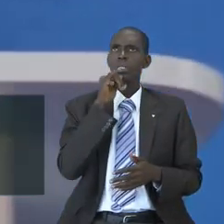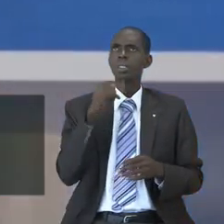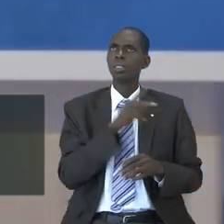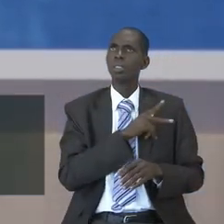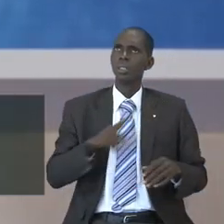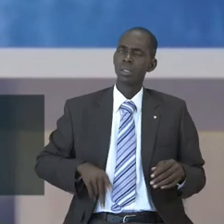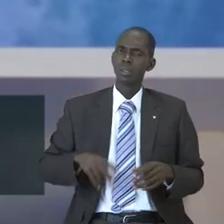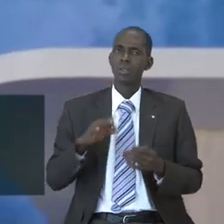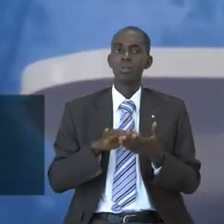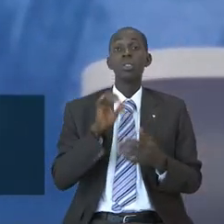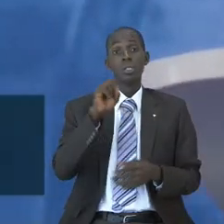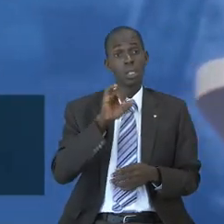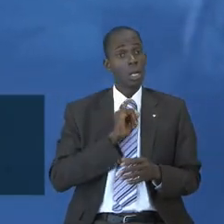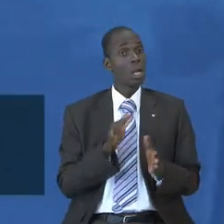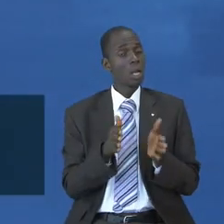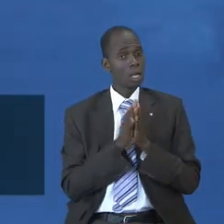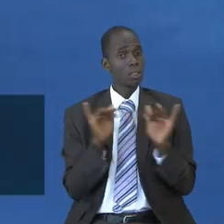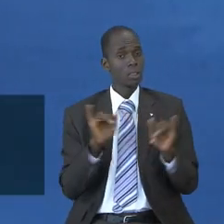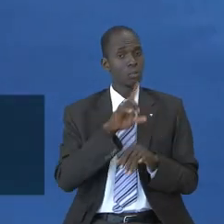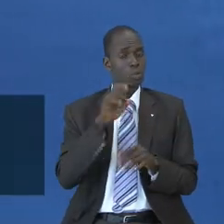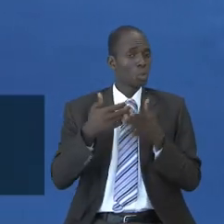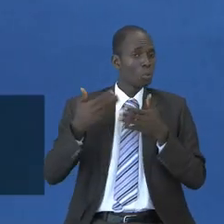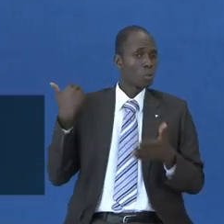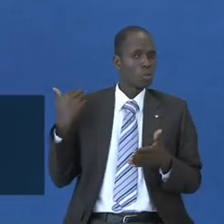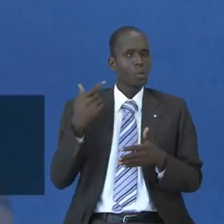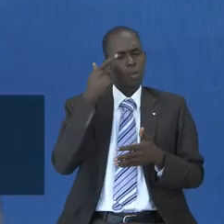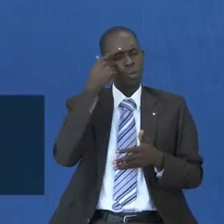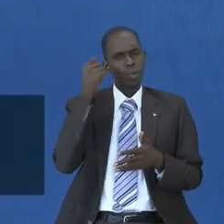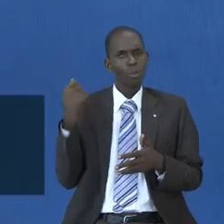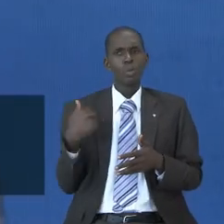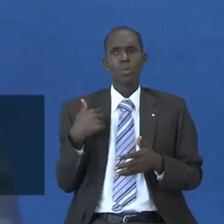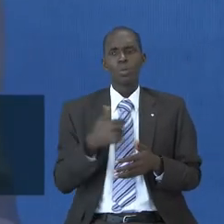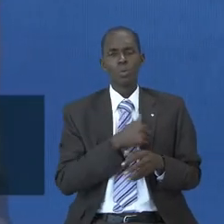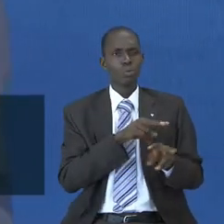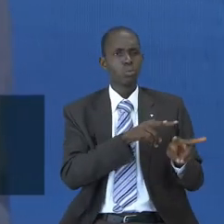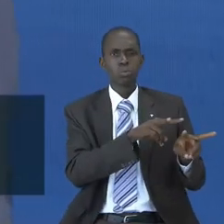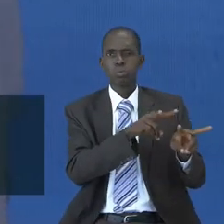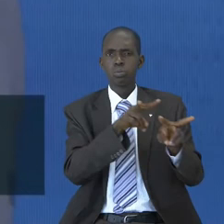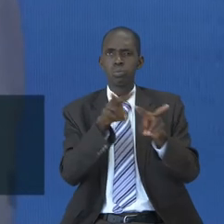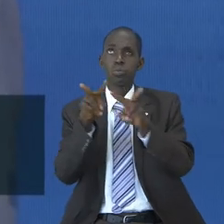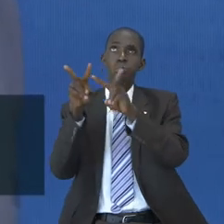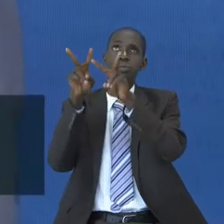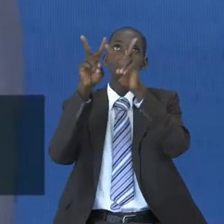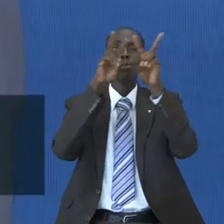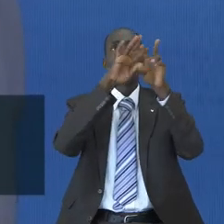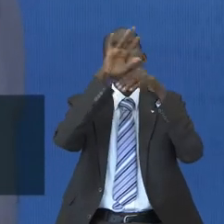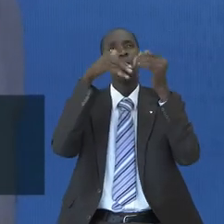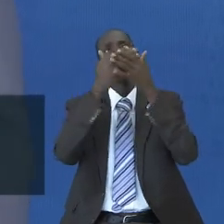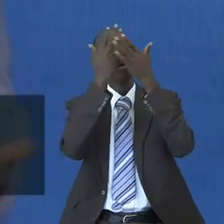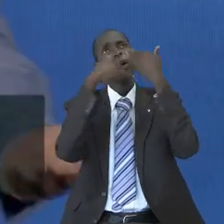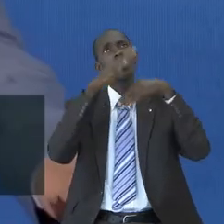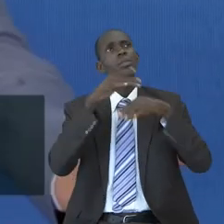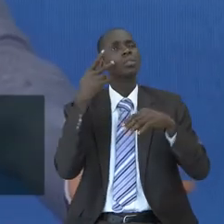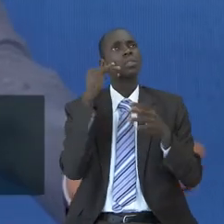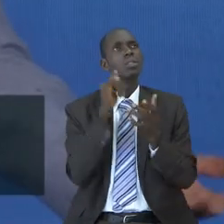Yes, I asked that question because, you know, we looked at all of heaven and we saw that the King of Glory